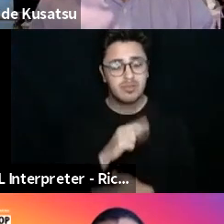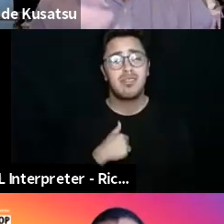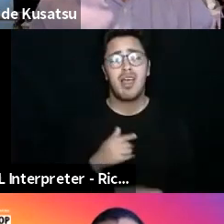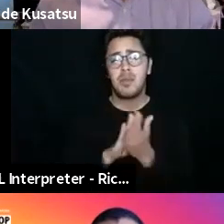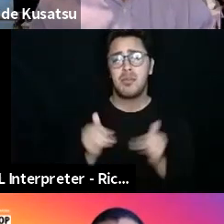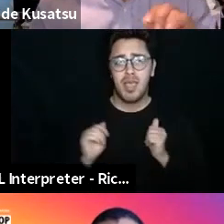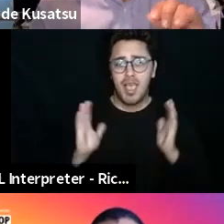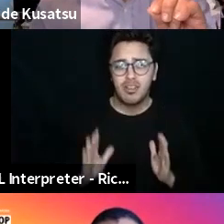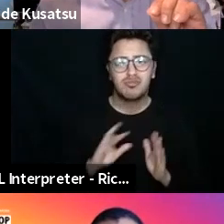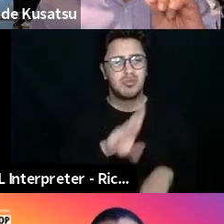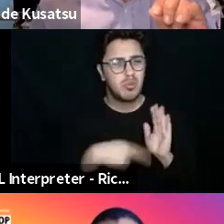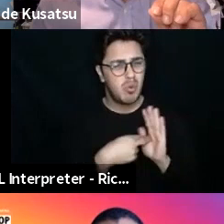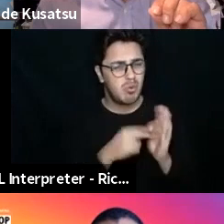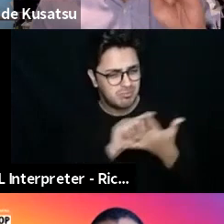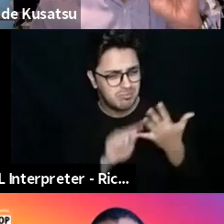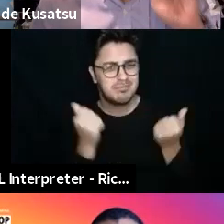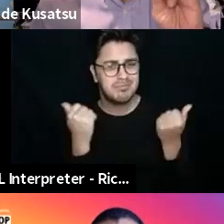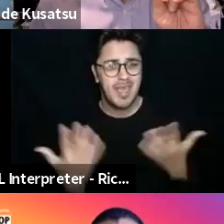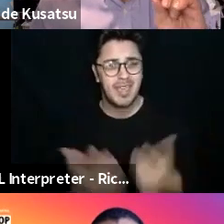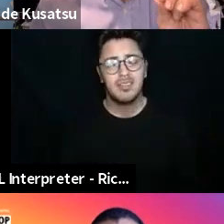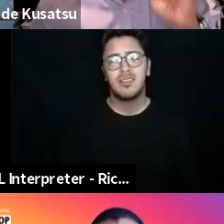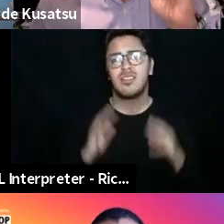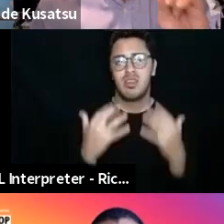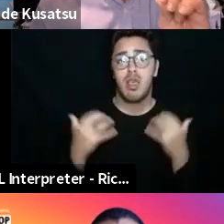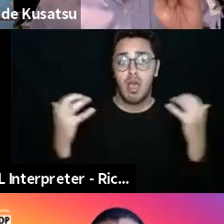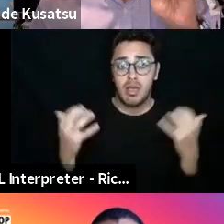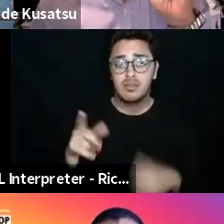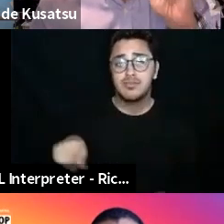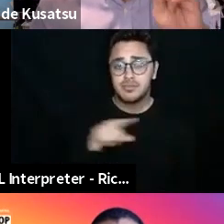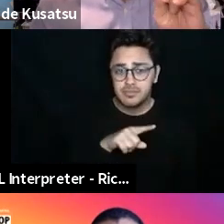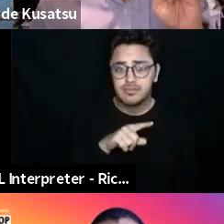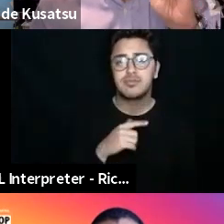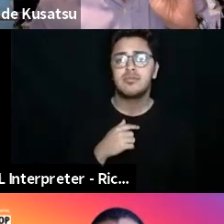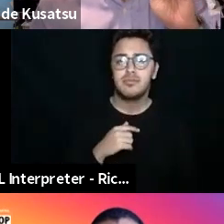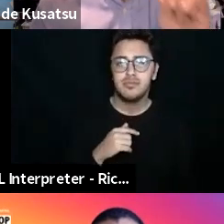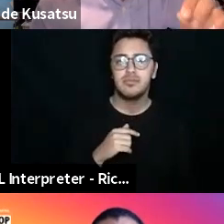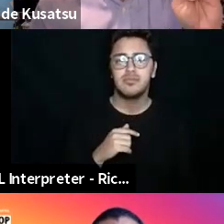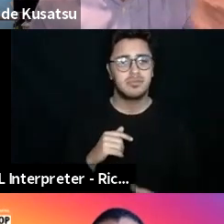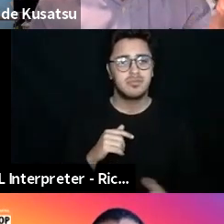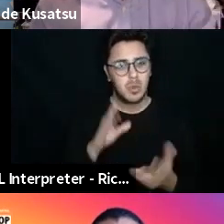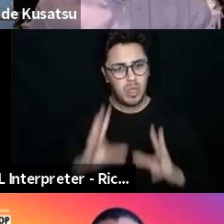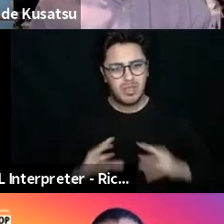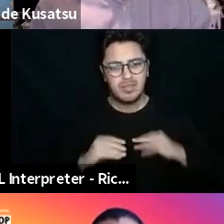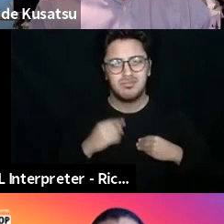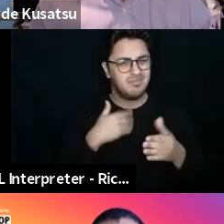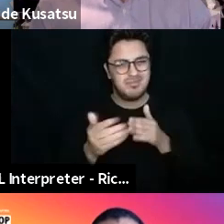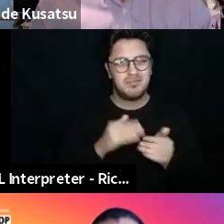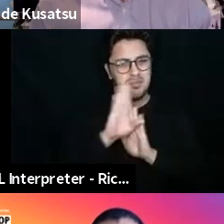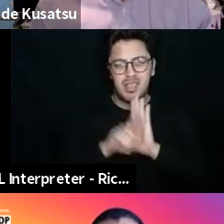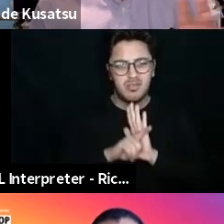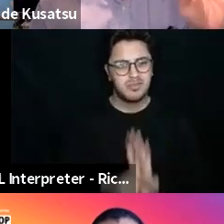character roles. And I learned that the audiences, if you were good, were accepting of you no matter where you came from in your